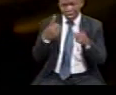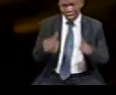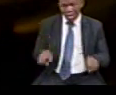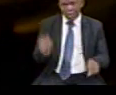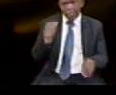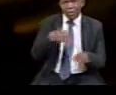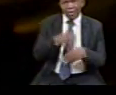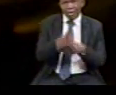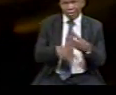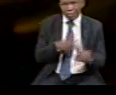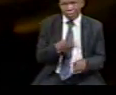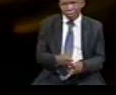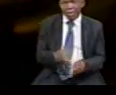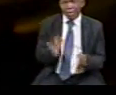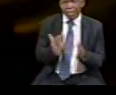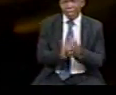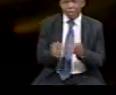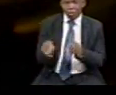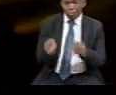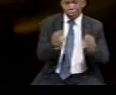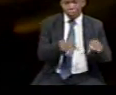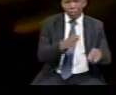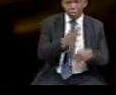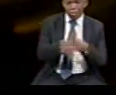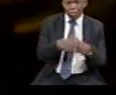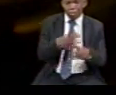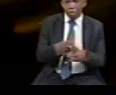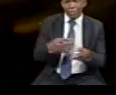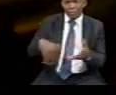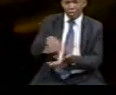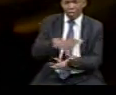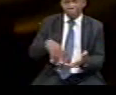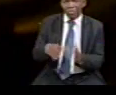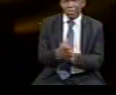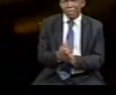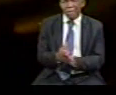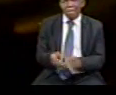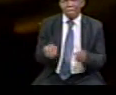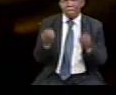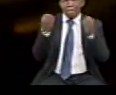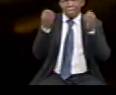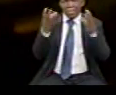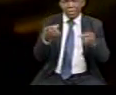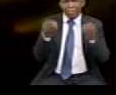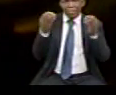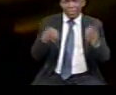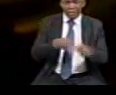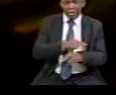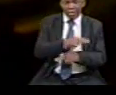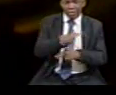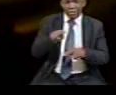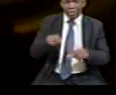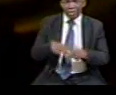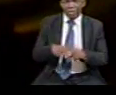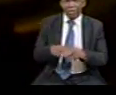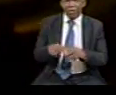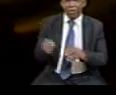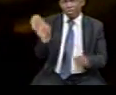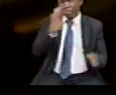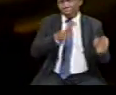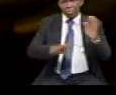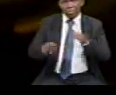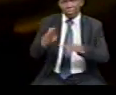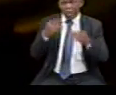keep the world will perplex with. He says a lot of natural calamities will be